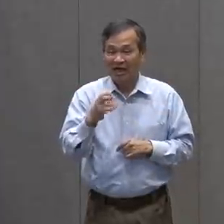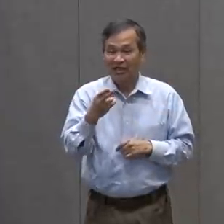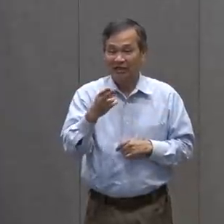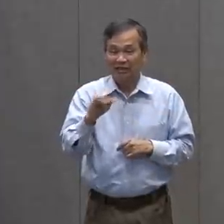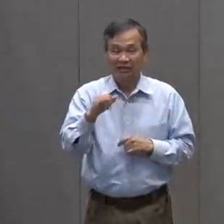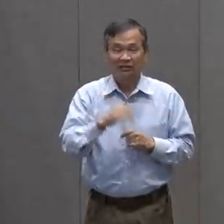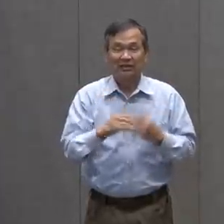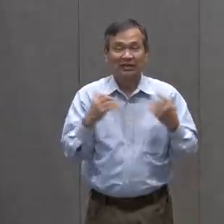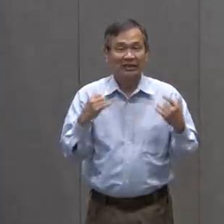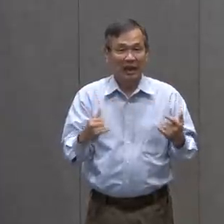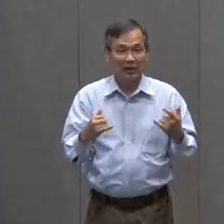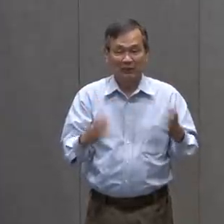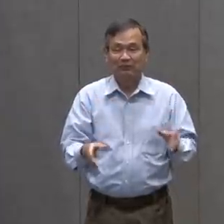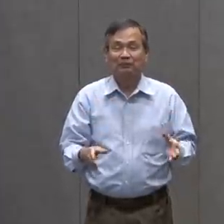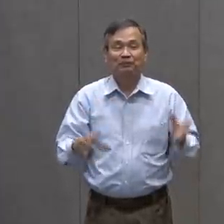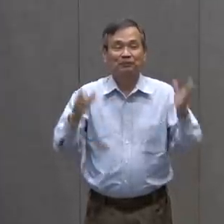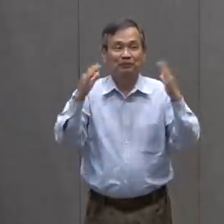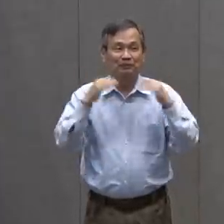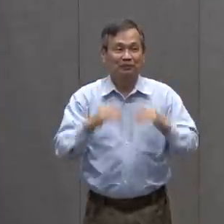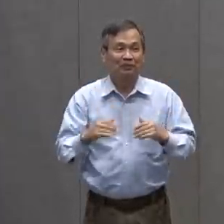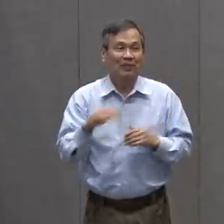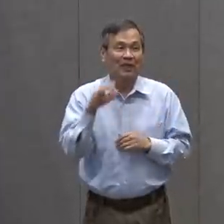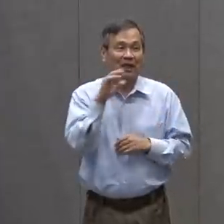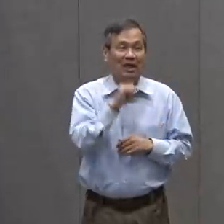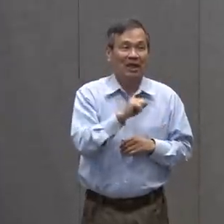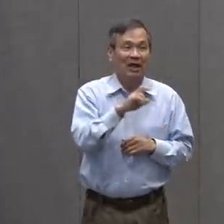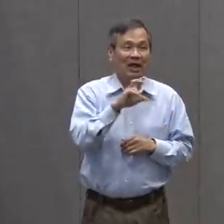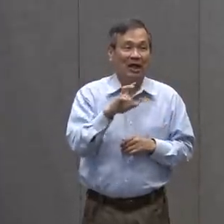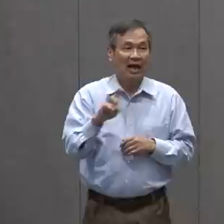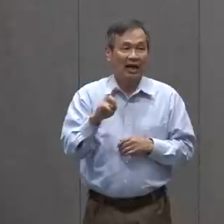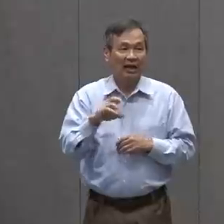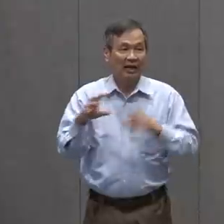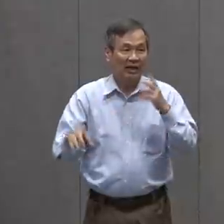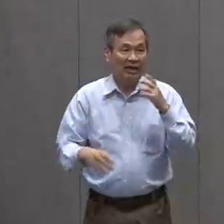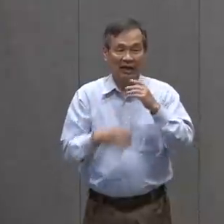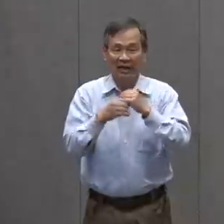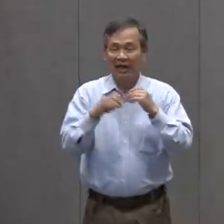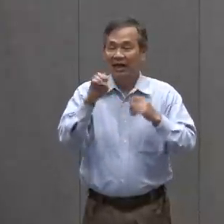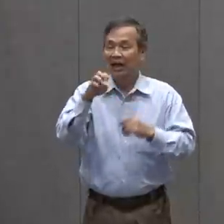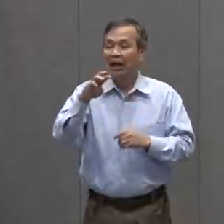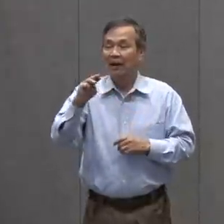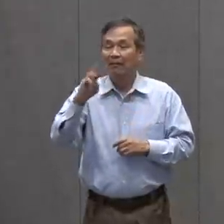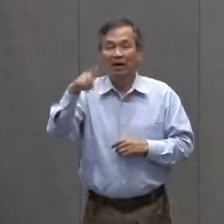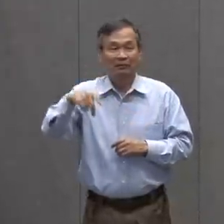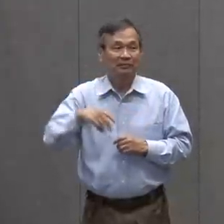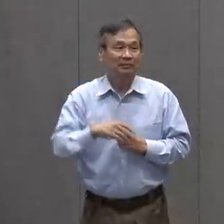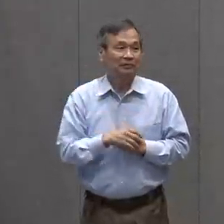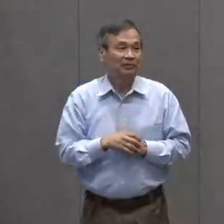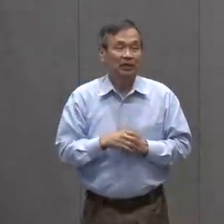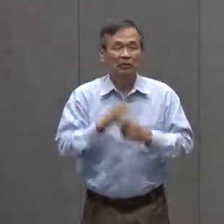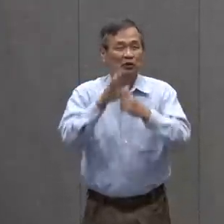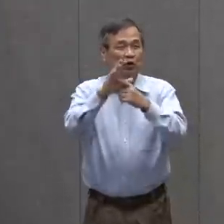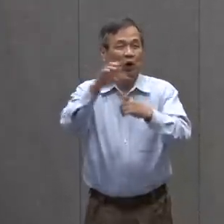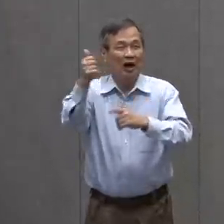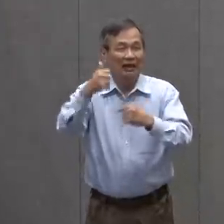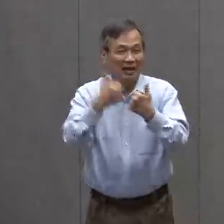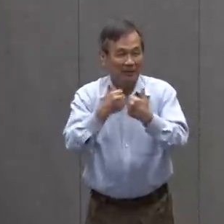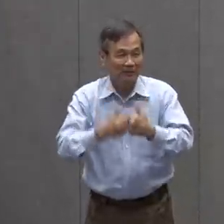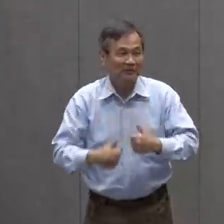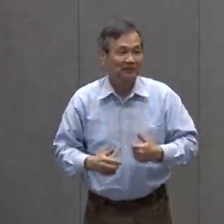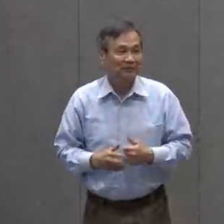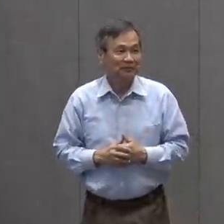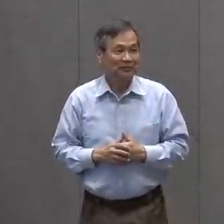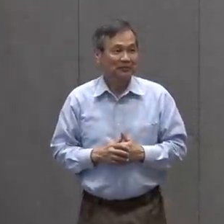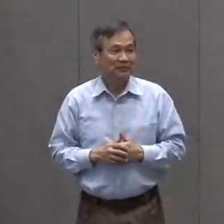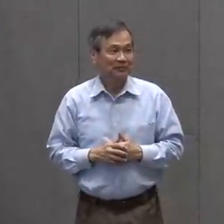All right, our next game is Add 'em Up. So we're going to pull up this game. And can you grab